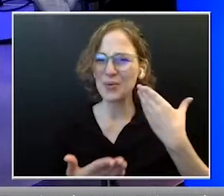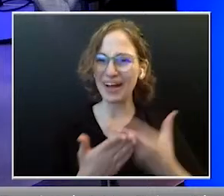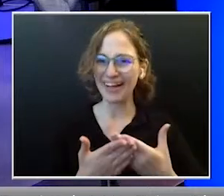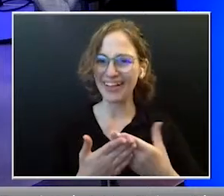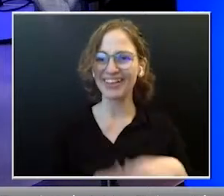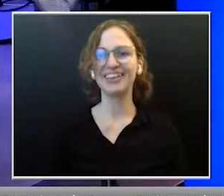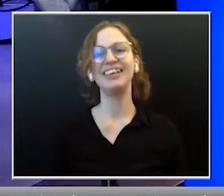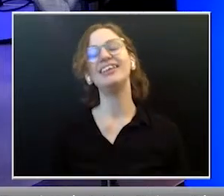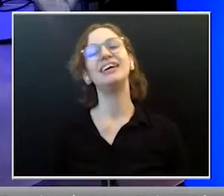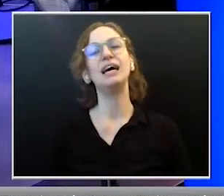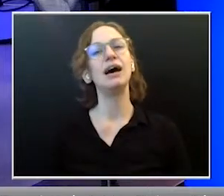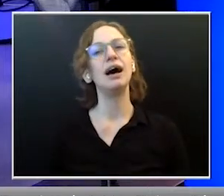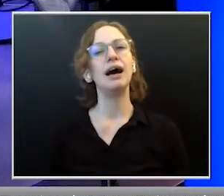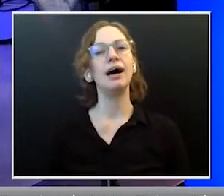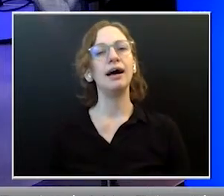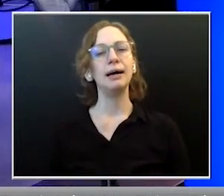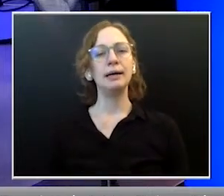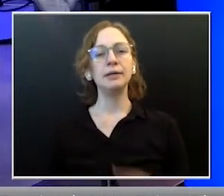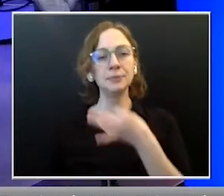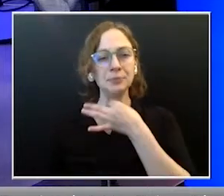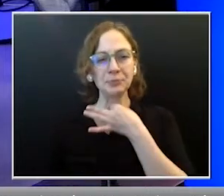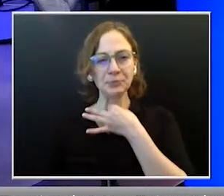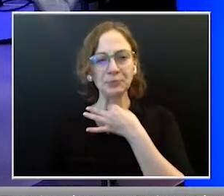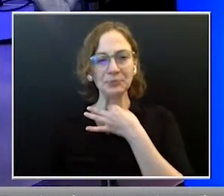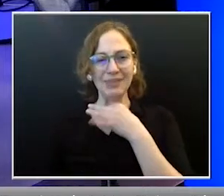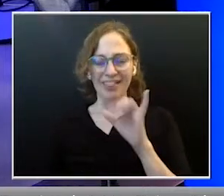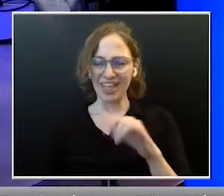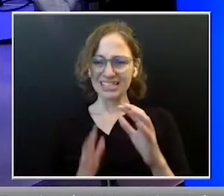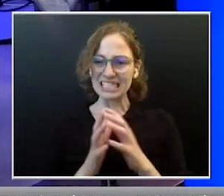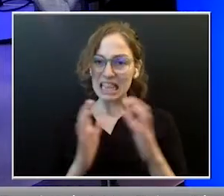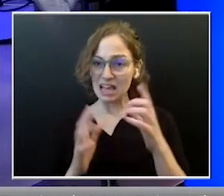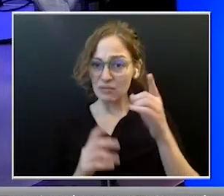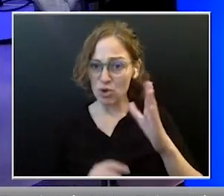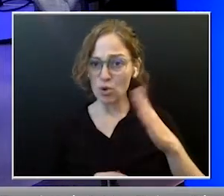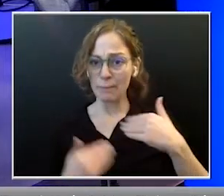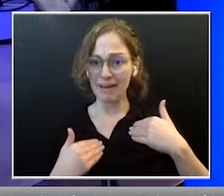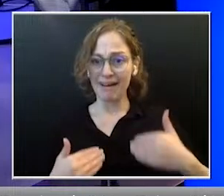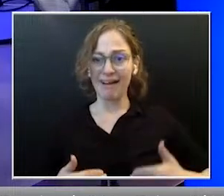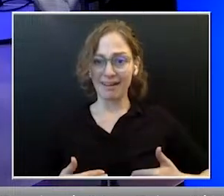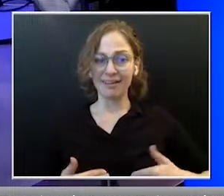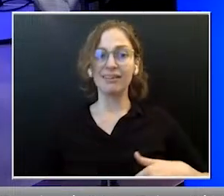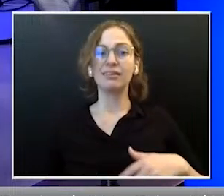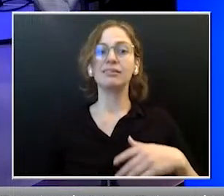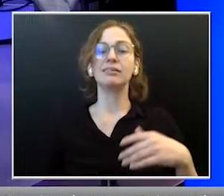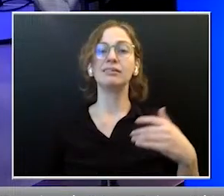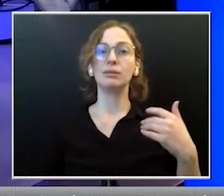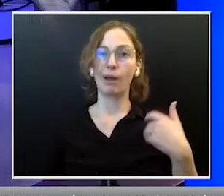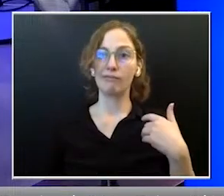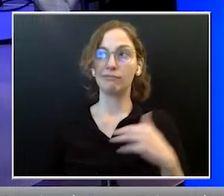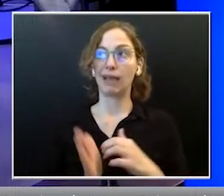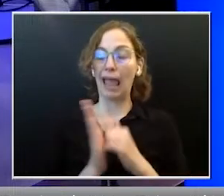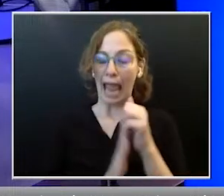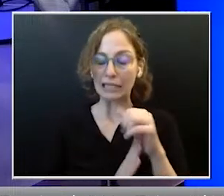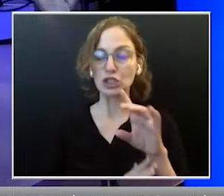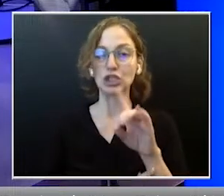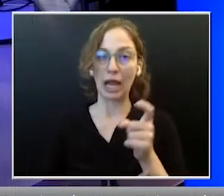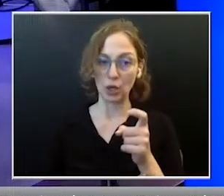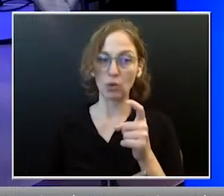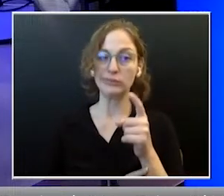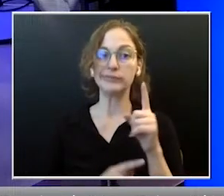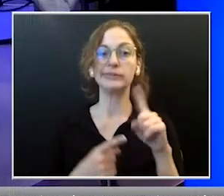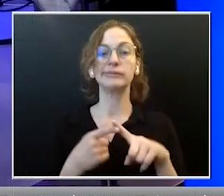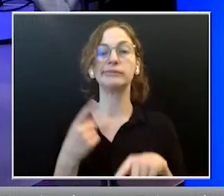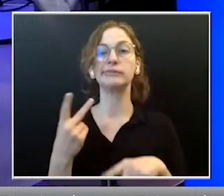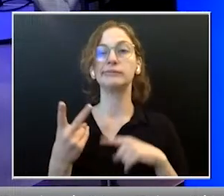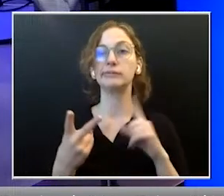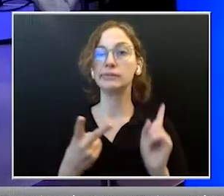to ask you, that's a lot for your body to take. You've got a cancer diagnosis, then you're diagnosed with precancerous cells in your uterus, you